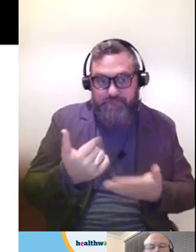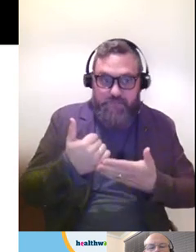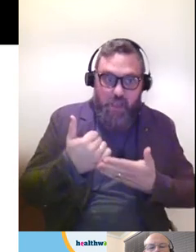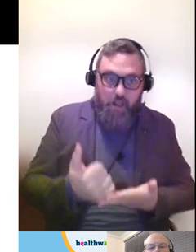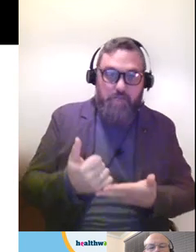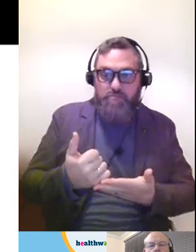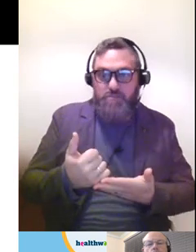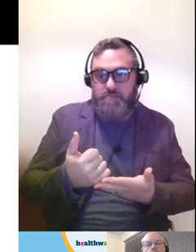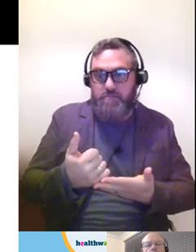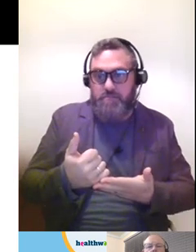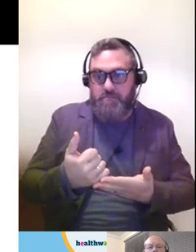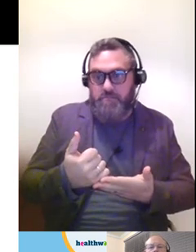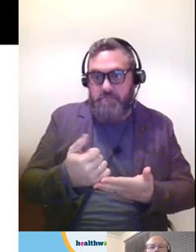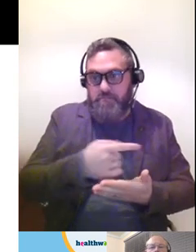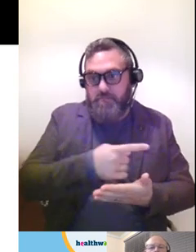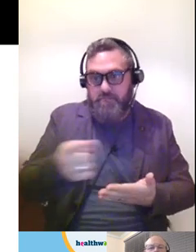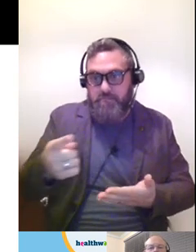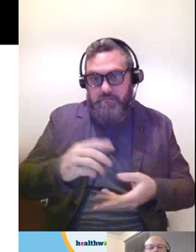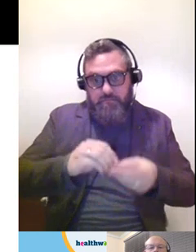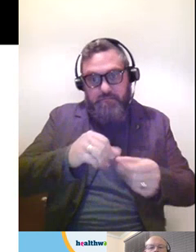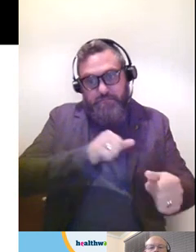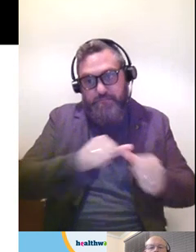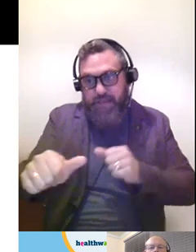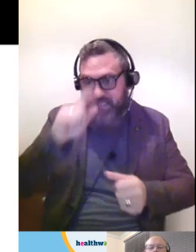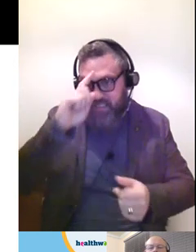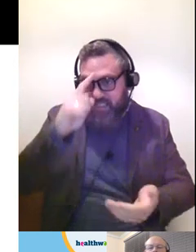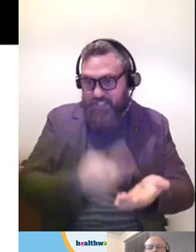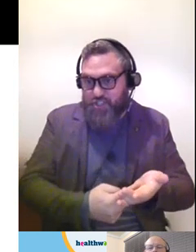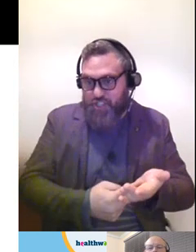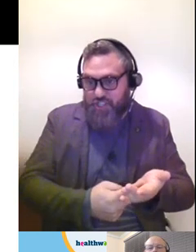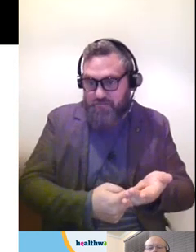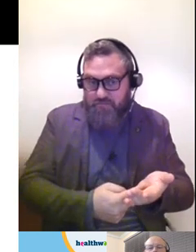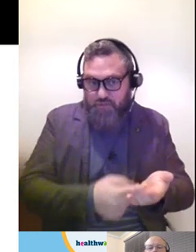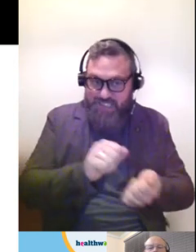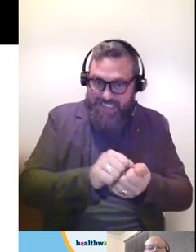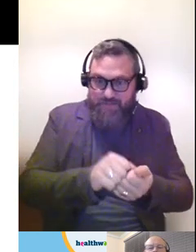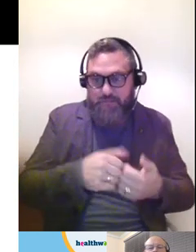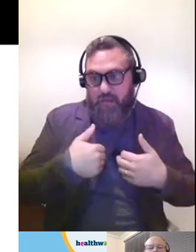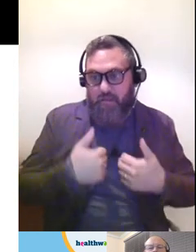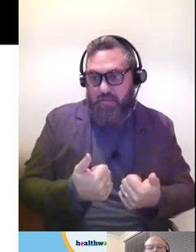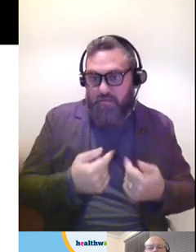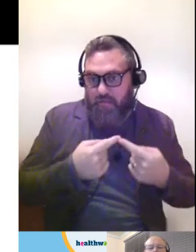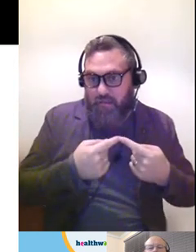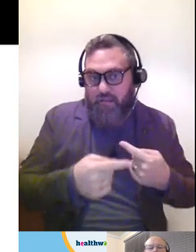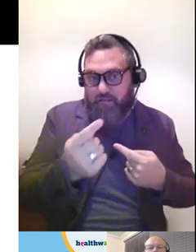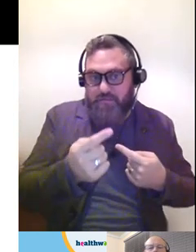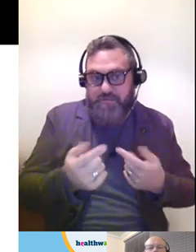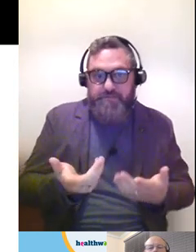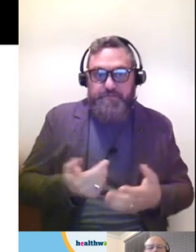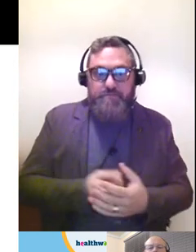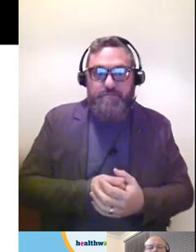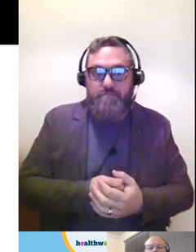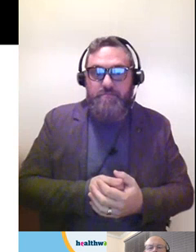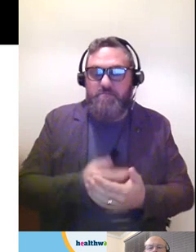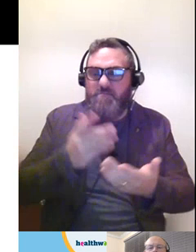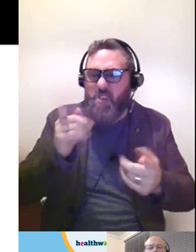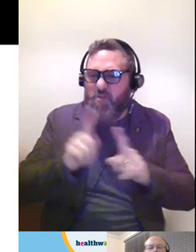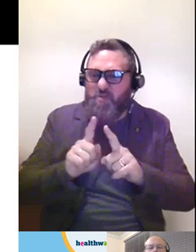make the best decisions they can to keep themselves healthy. The second is to